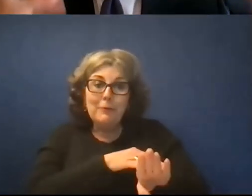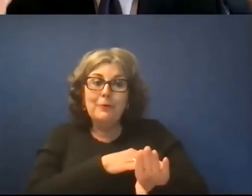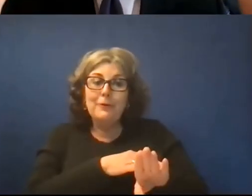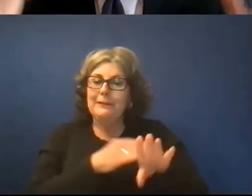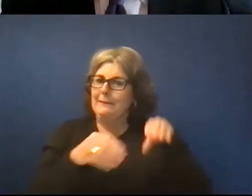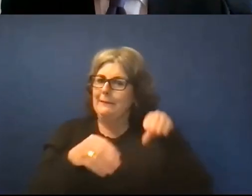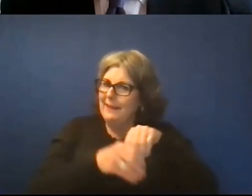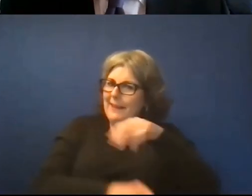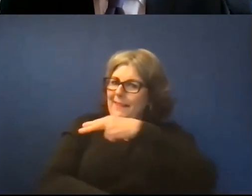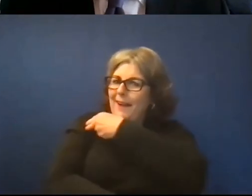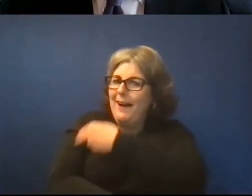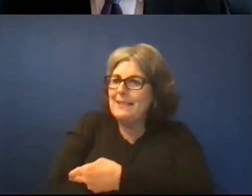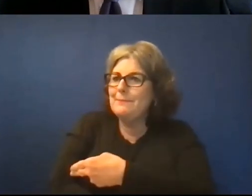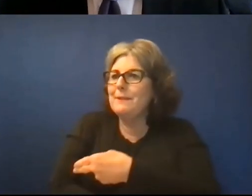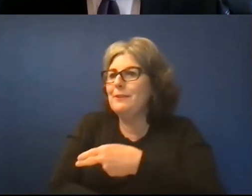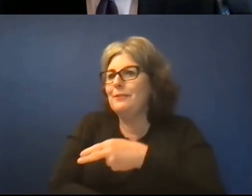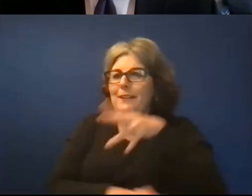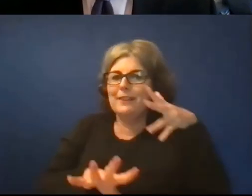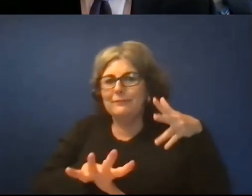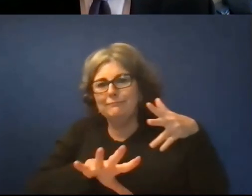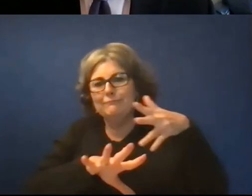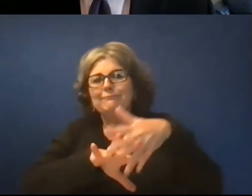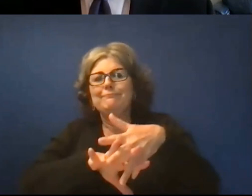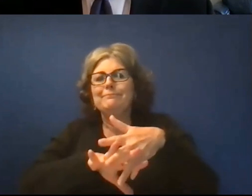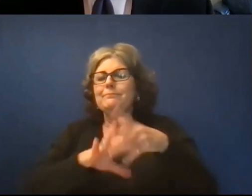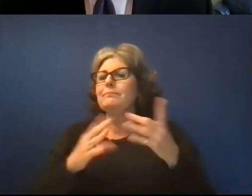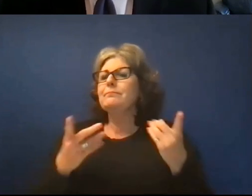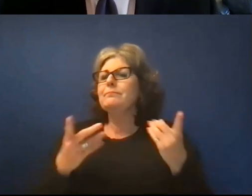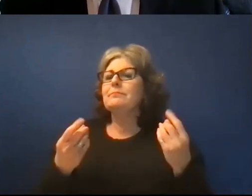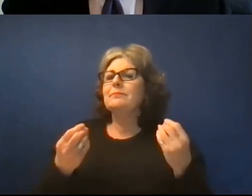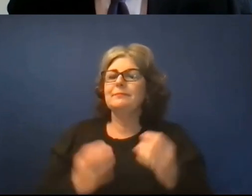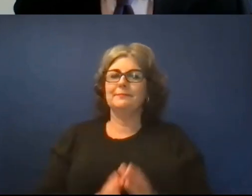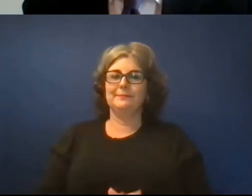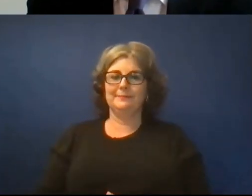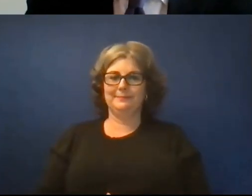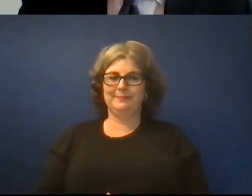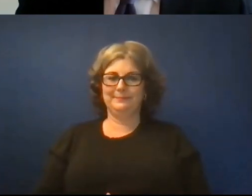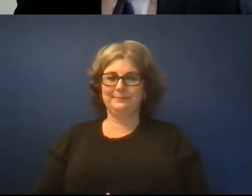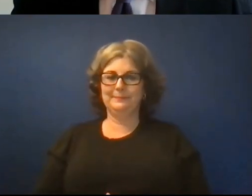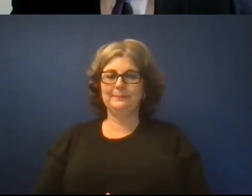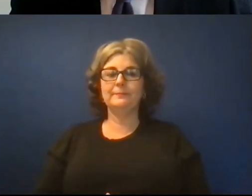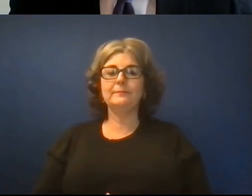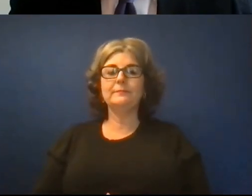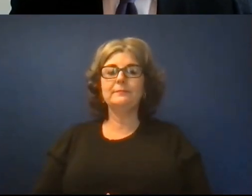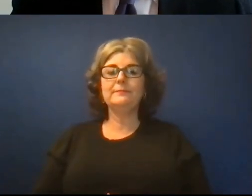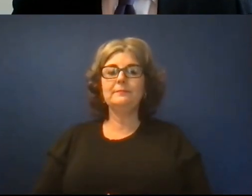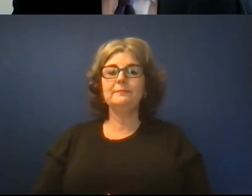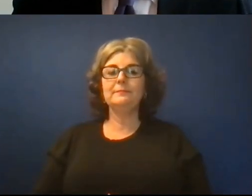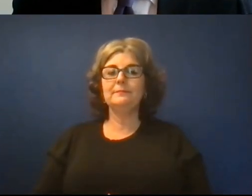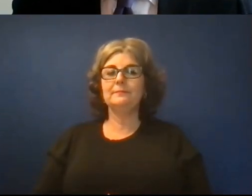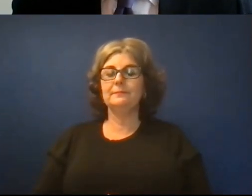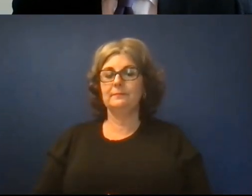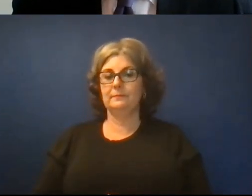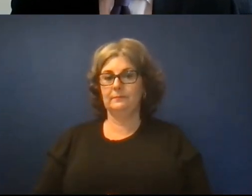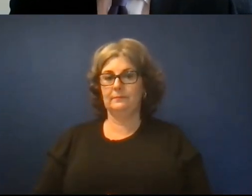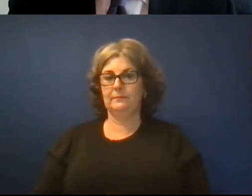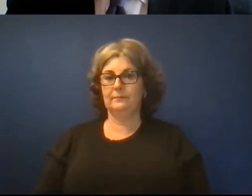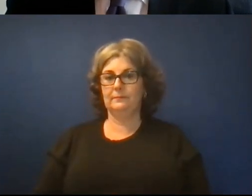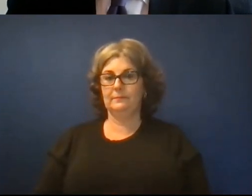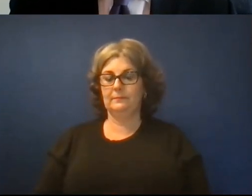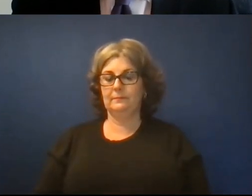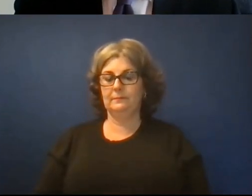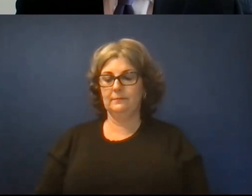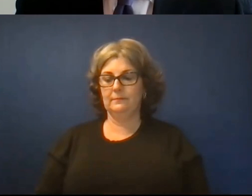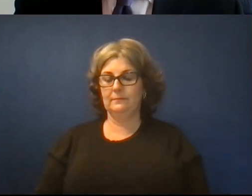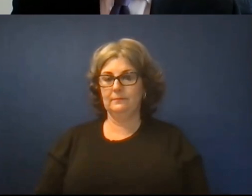the hospital setting, in the thick of it. How should they proceed from here? So like I mentioned